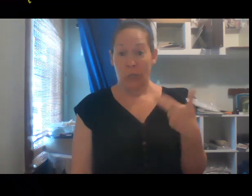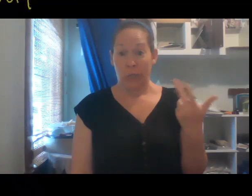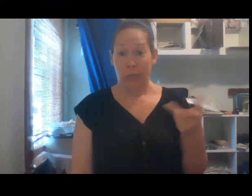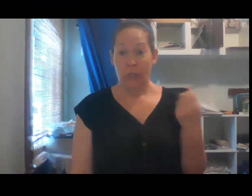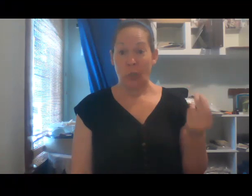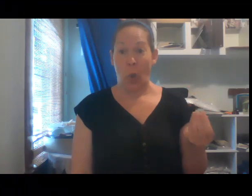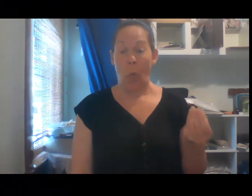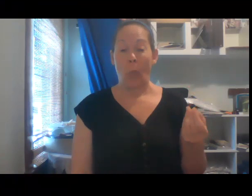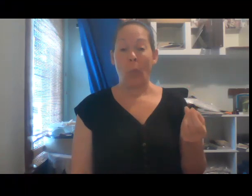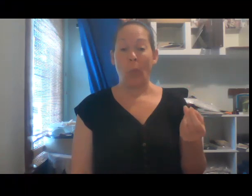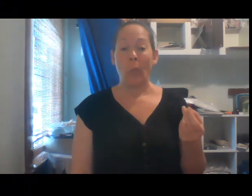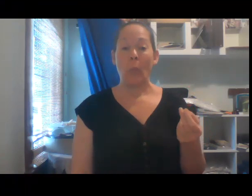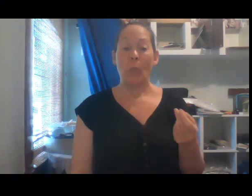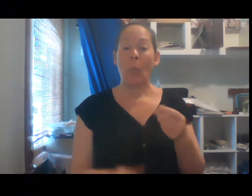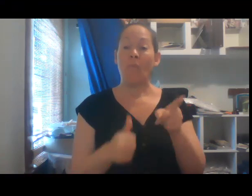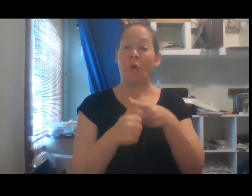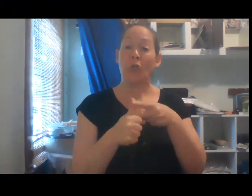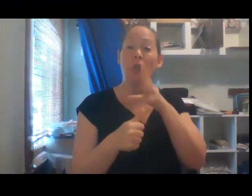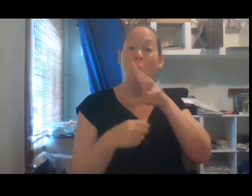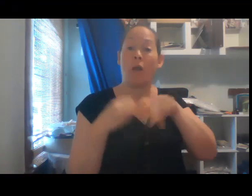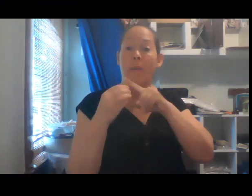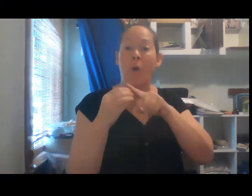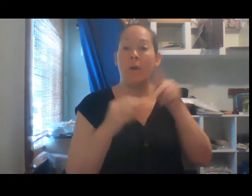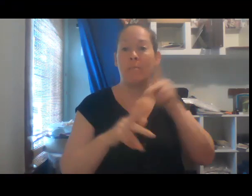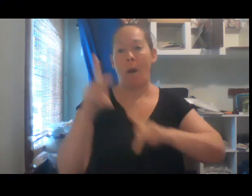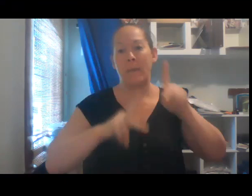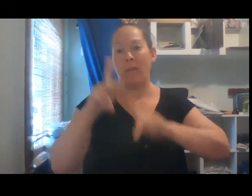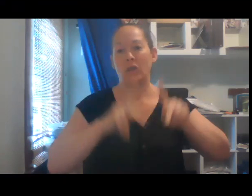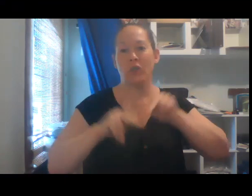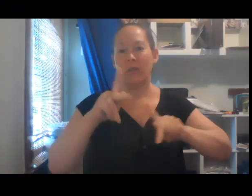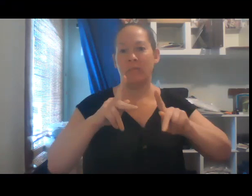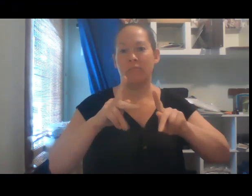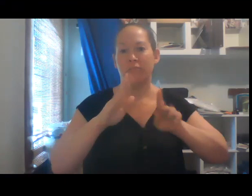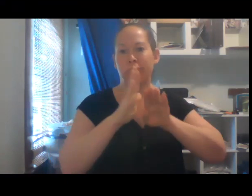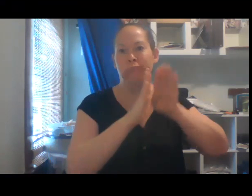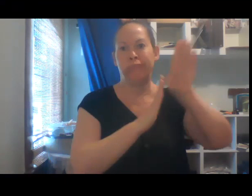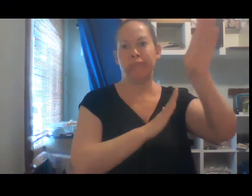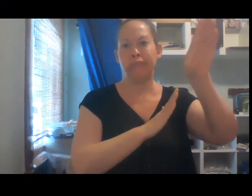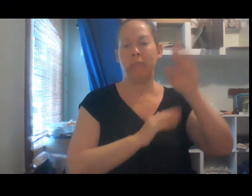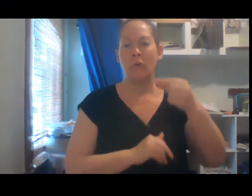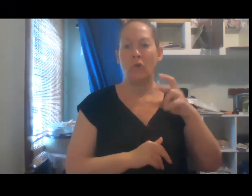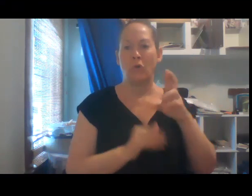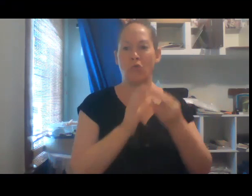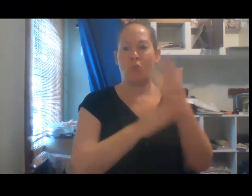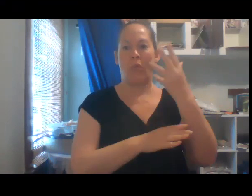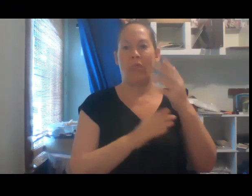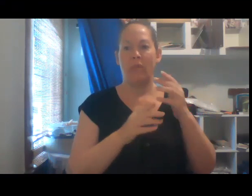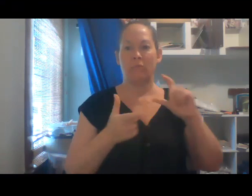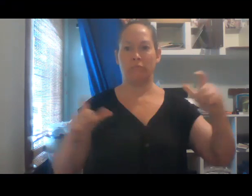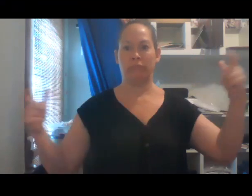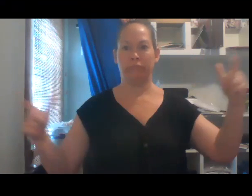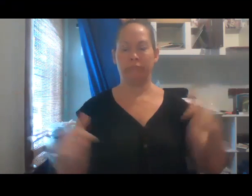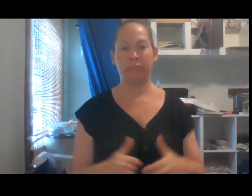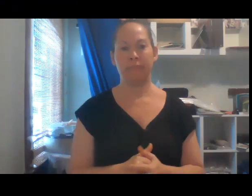I'm going to do a population growth. So let me change colors here because that yellow was hurting my eyes. So we're going to look at